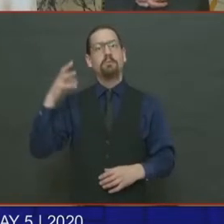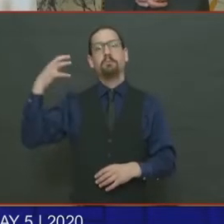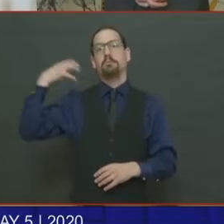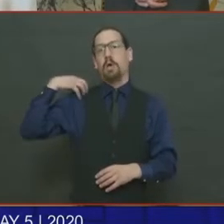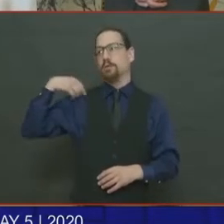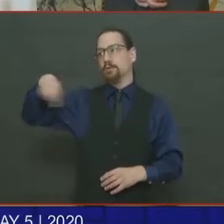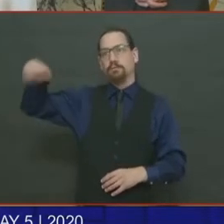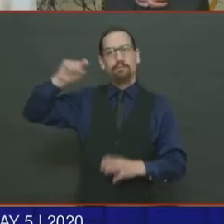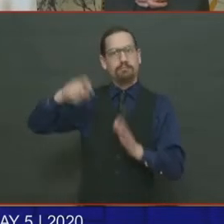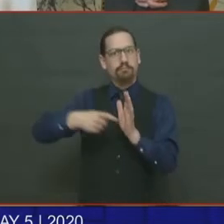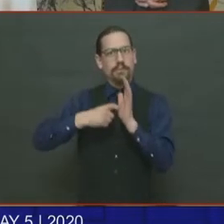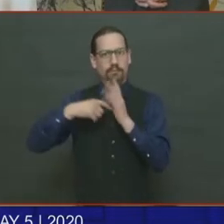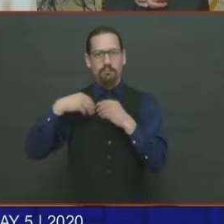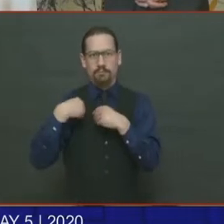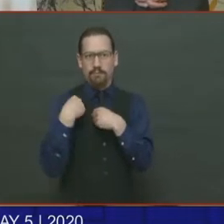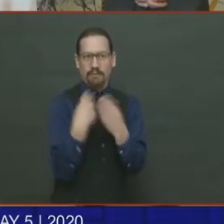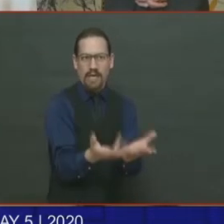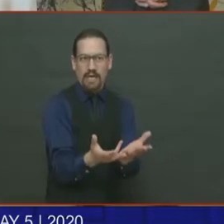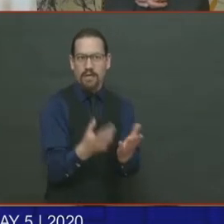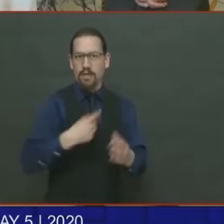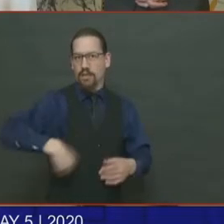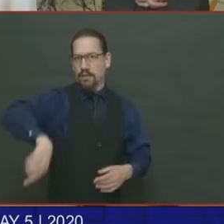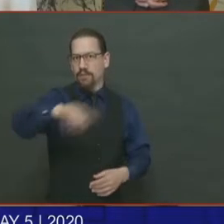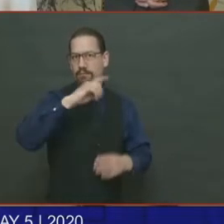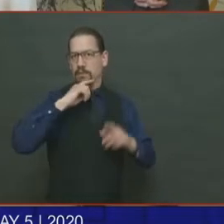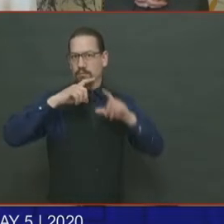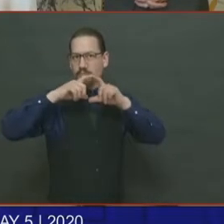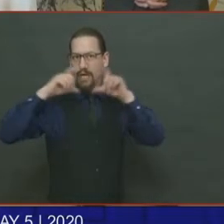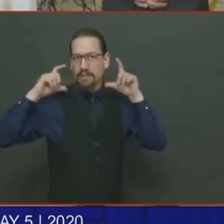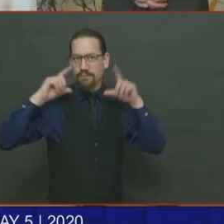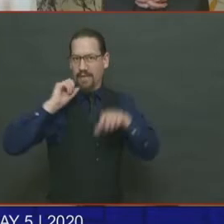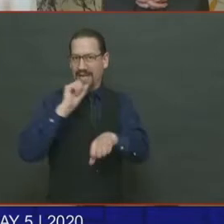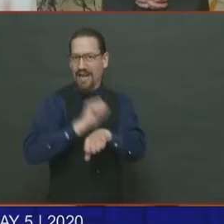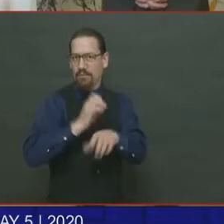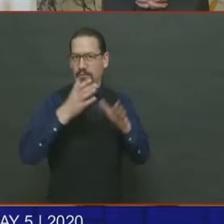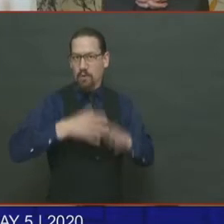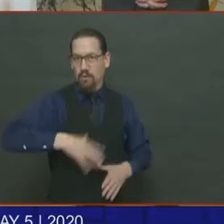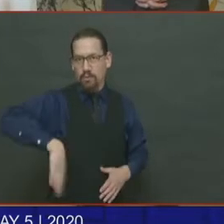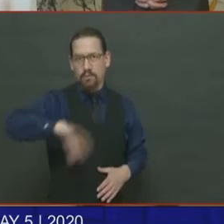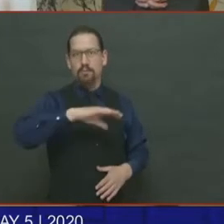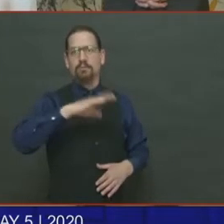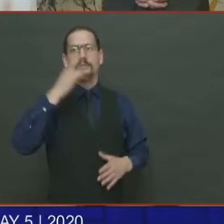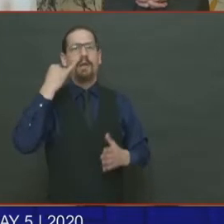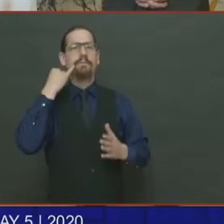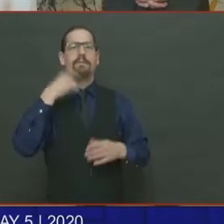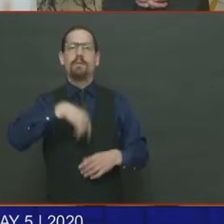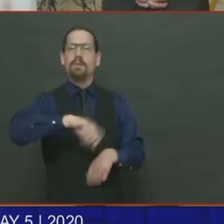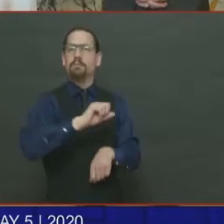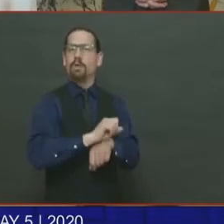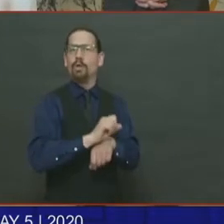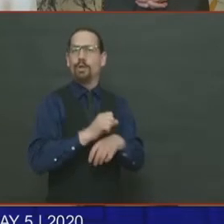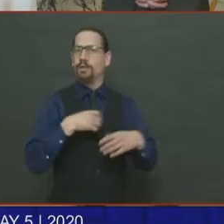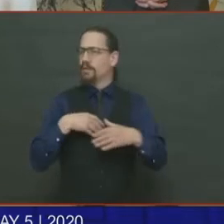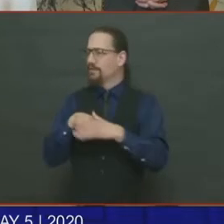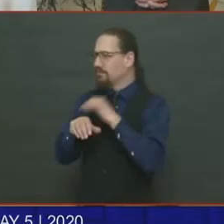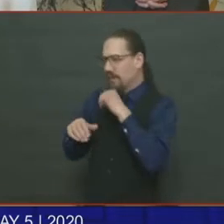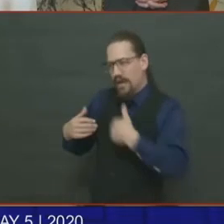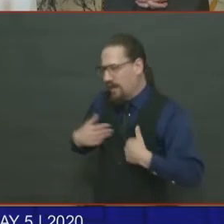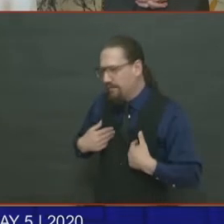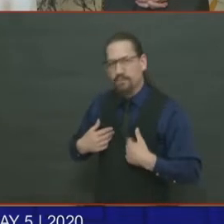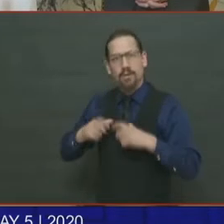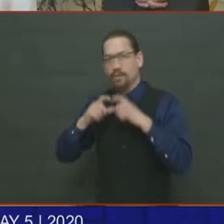that their employees can't make one or procure one. As we enter phase 1 of